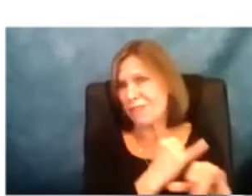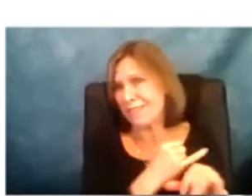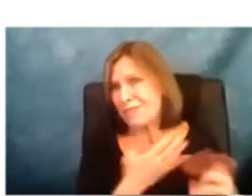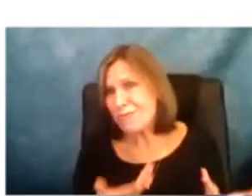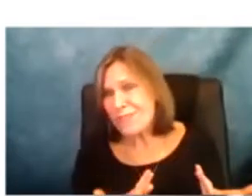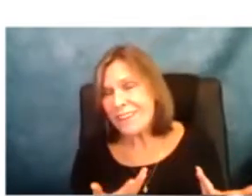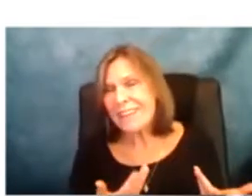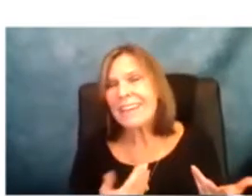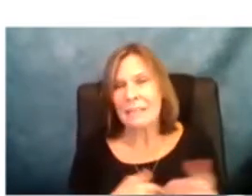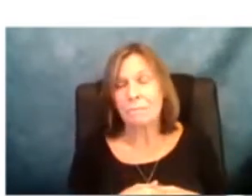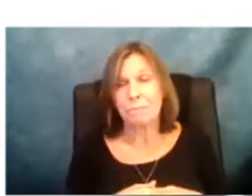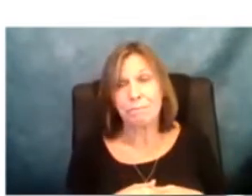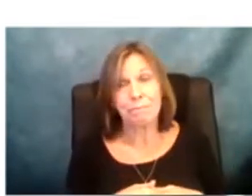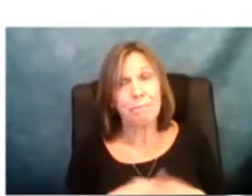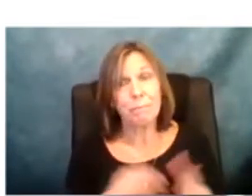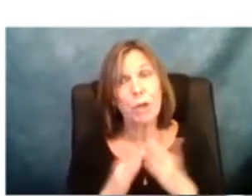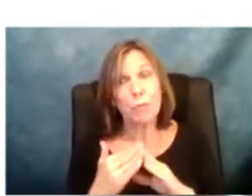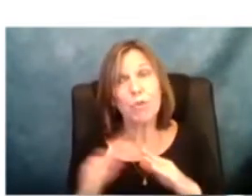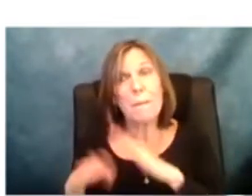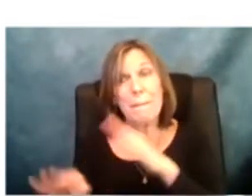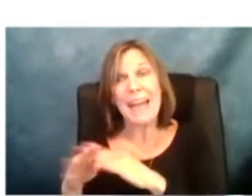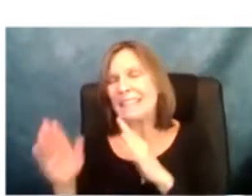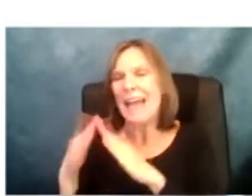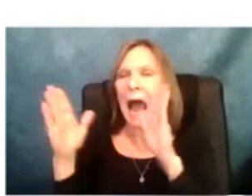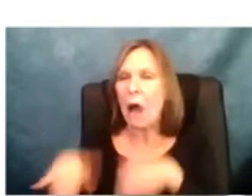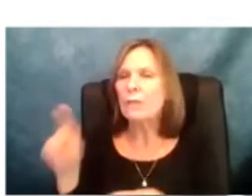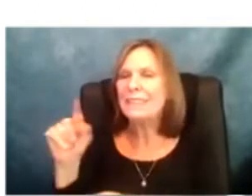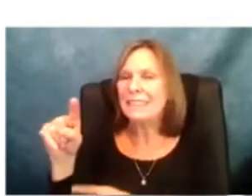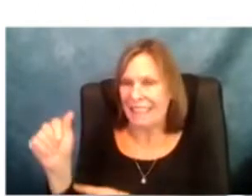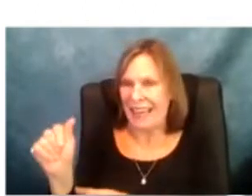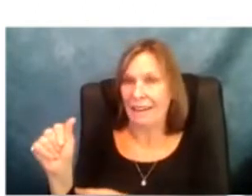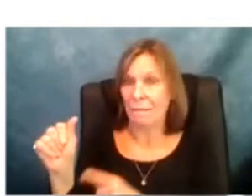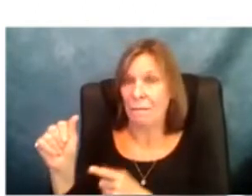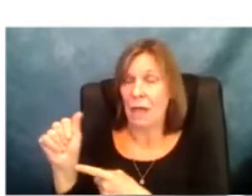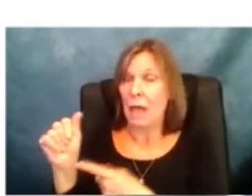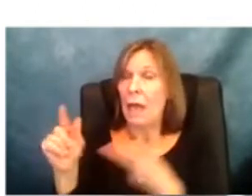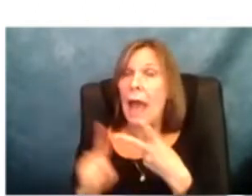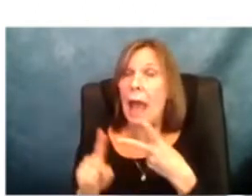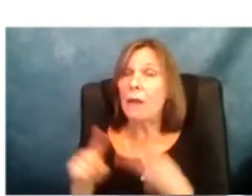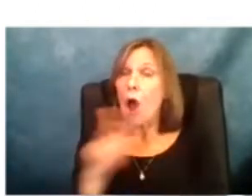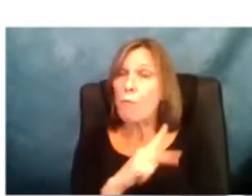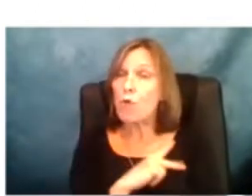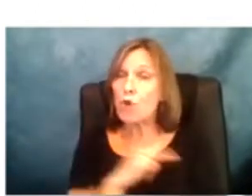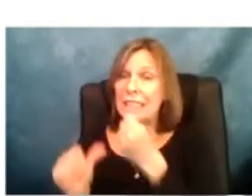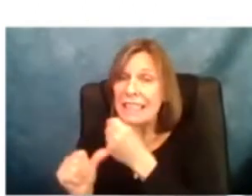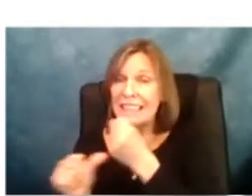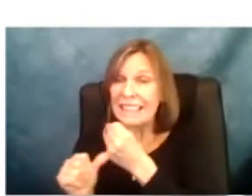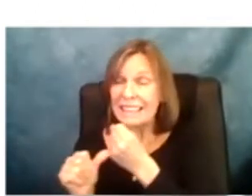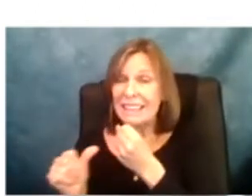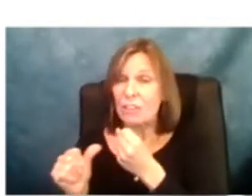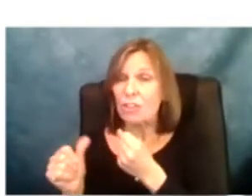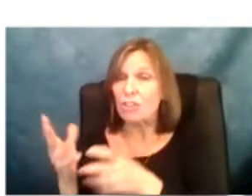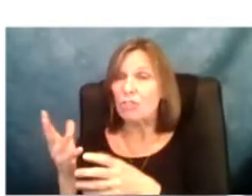like, again, community-based housing data around, and personal assistance services, how many people need,